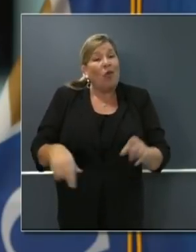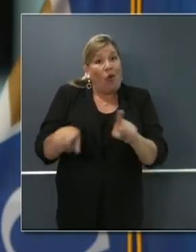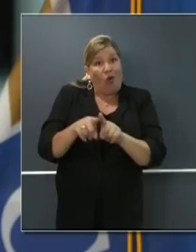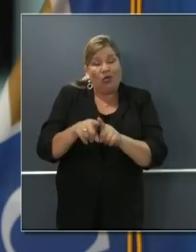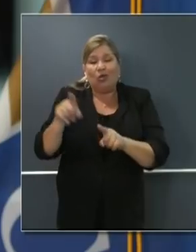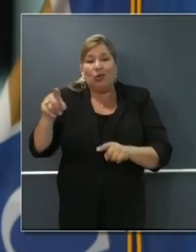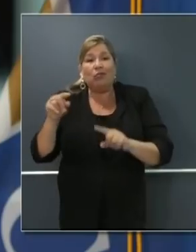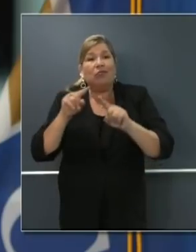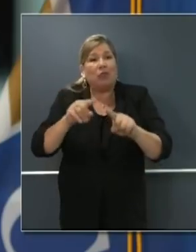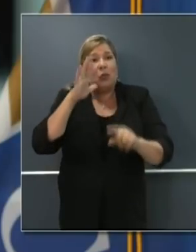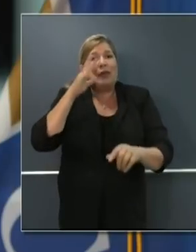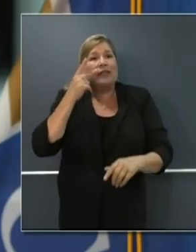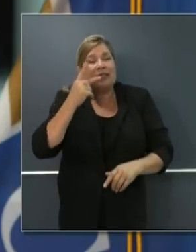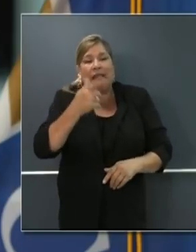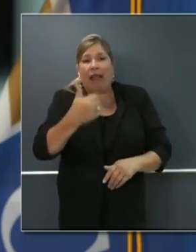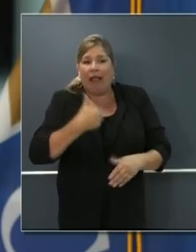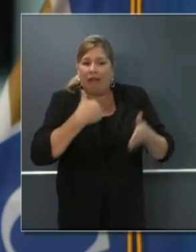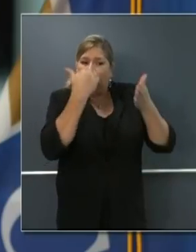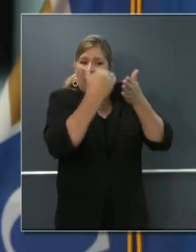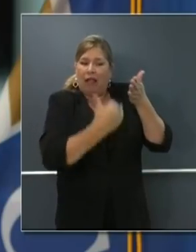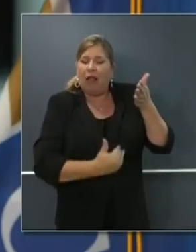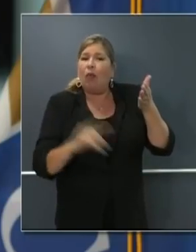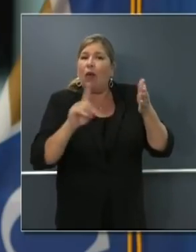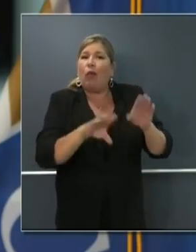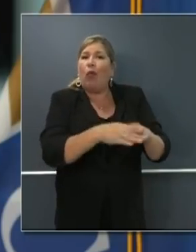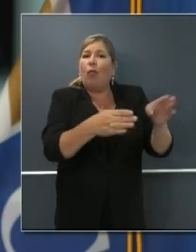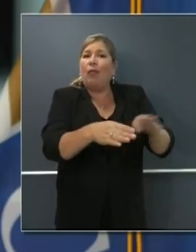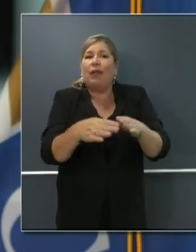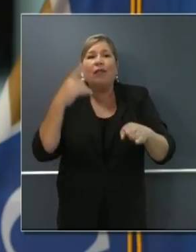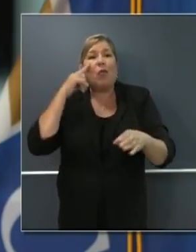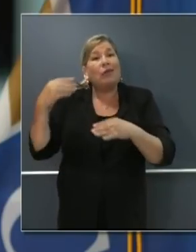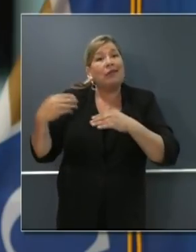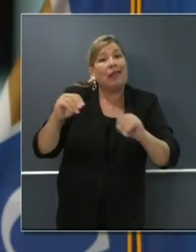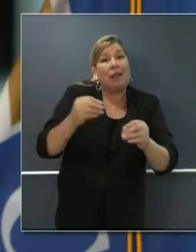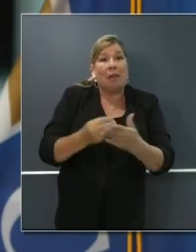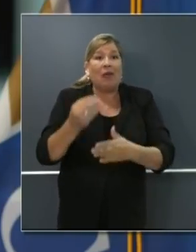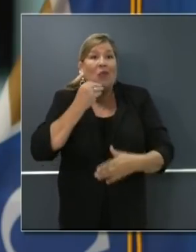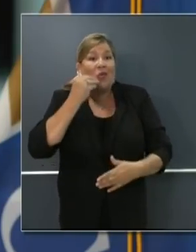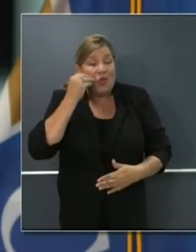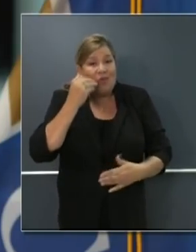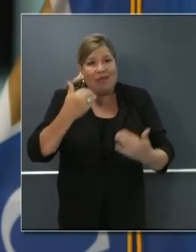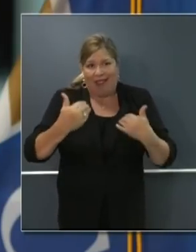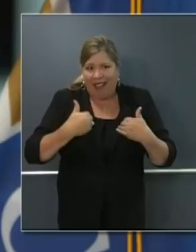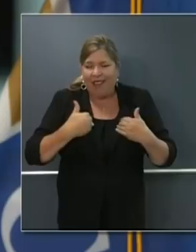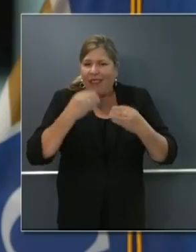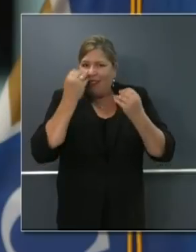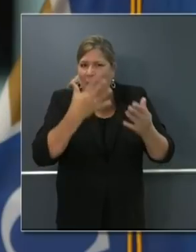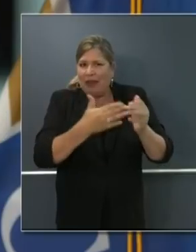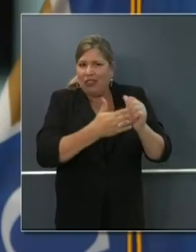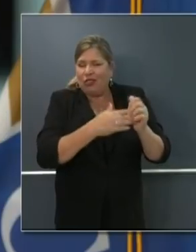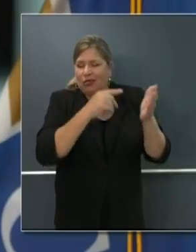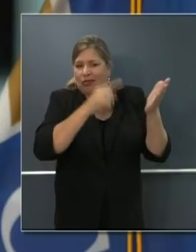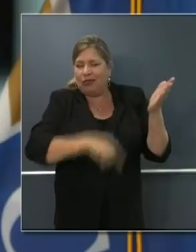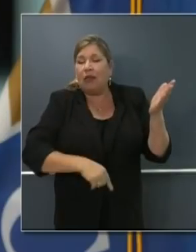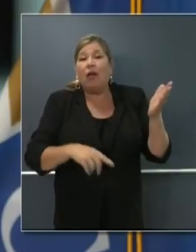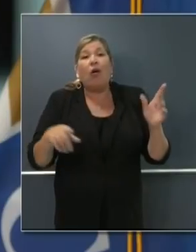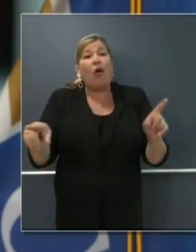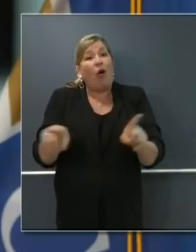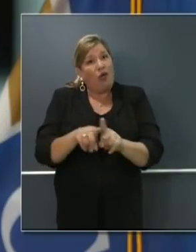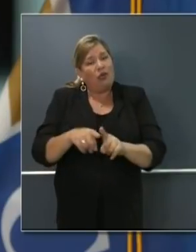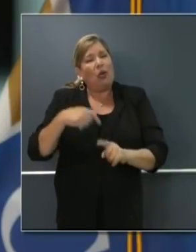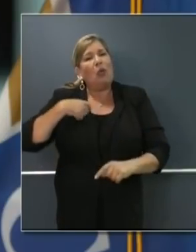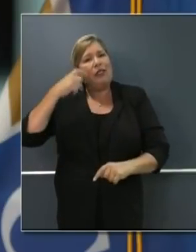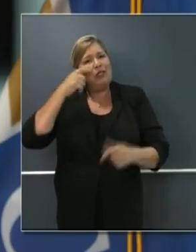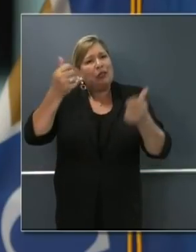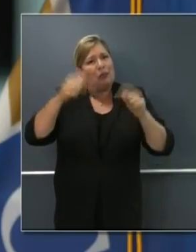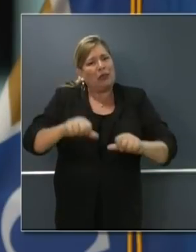the like. And so I encourage you to take a look, particularly in light of some of the updates today on open space and outdoor